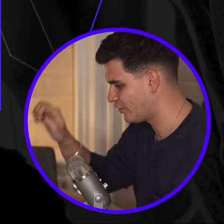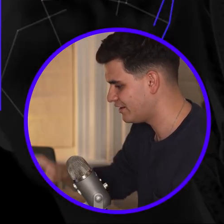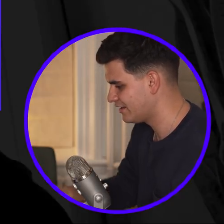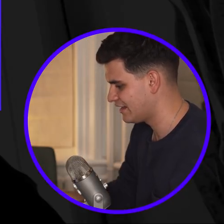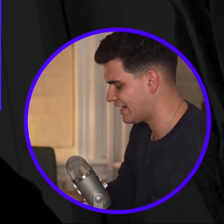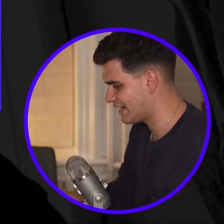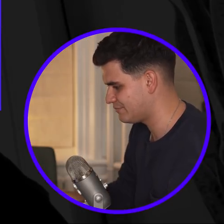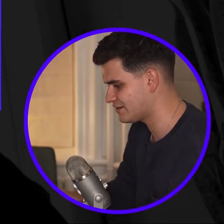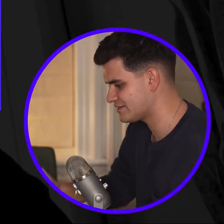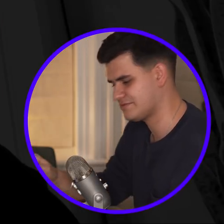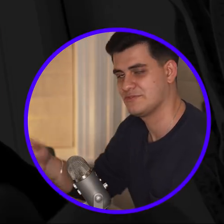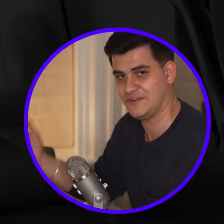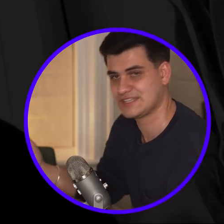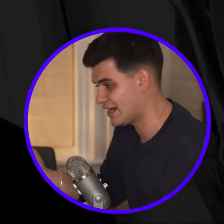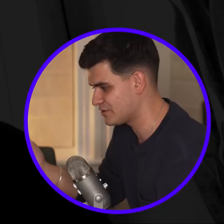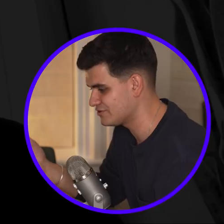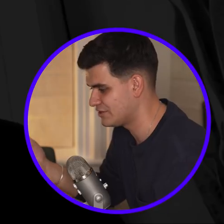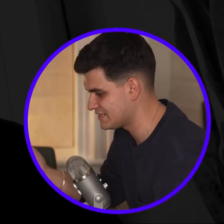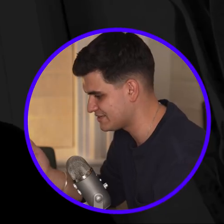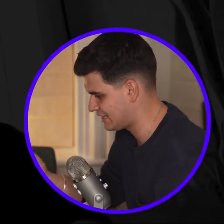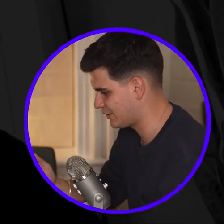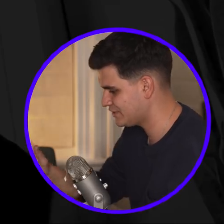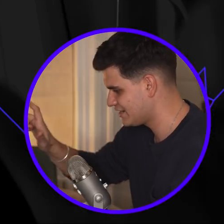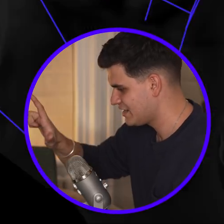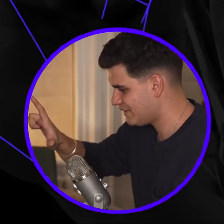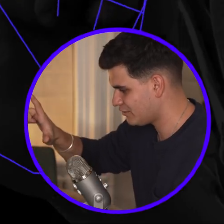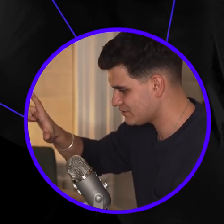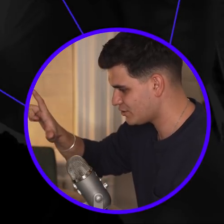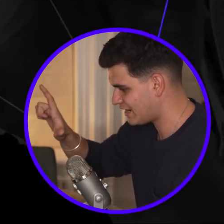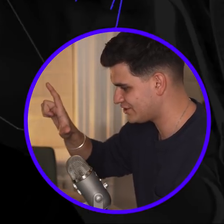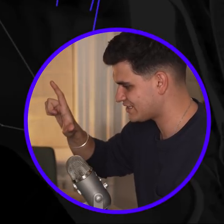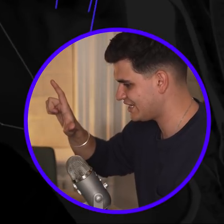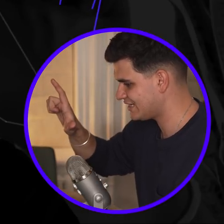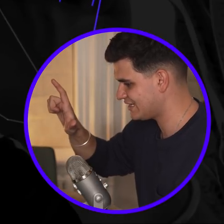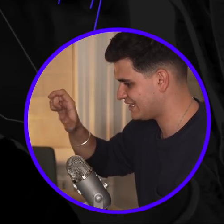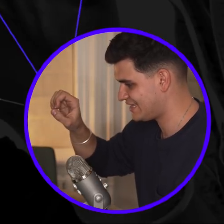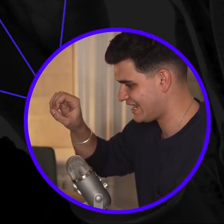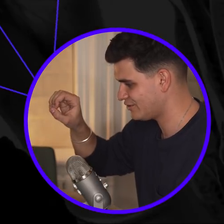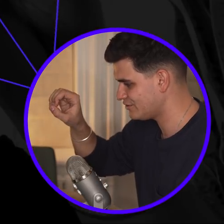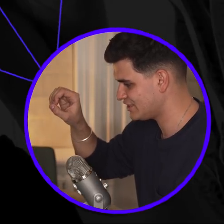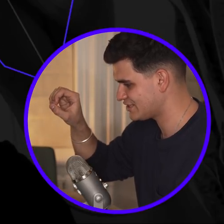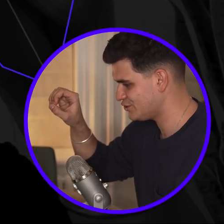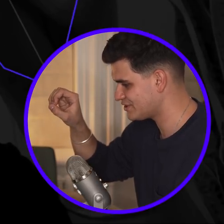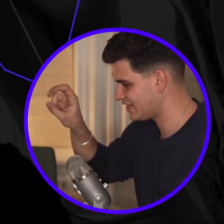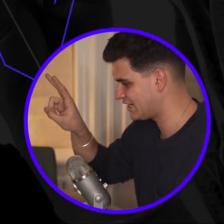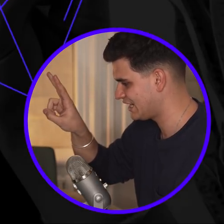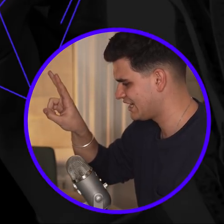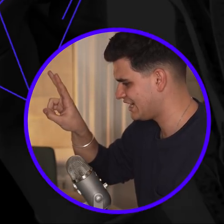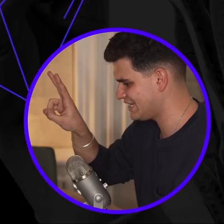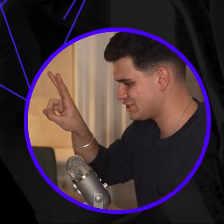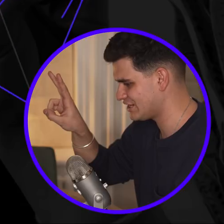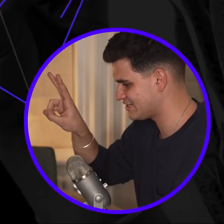with before, because firstly I wanted to learn some sign language, but also I just think the technology that's used